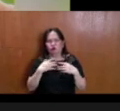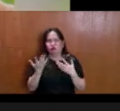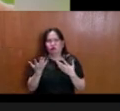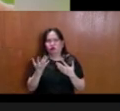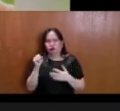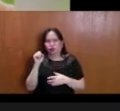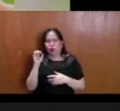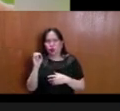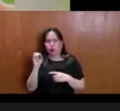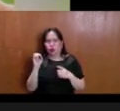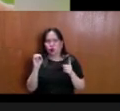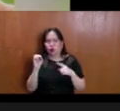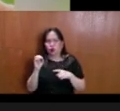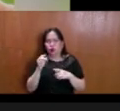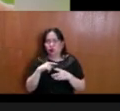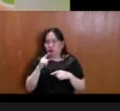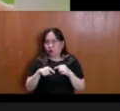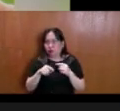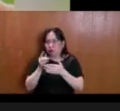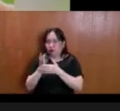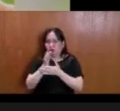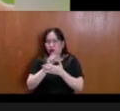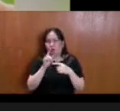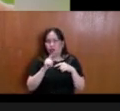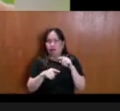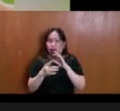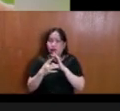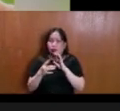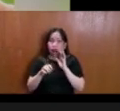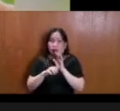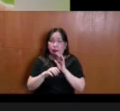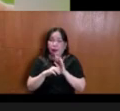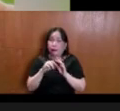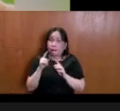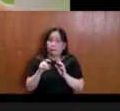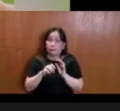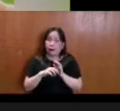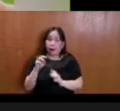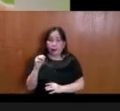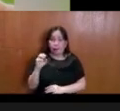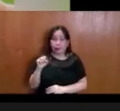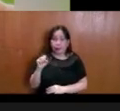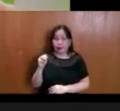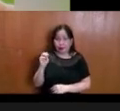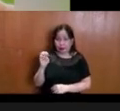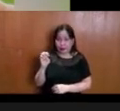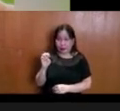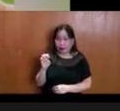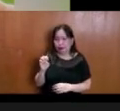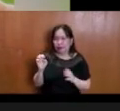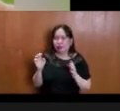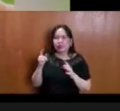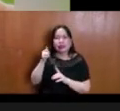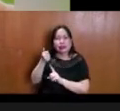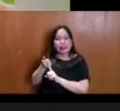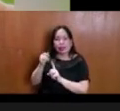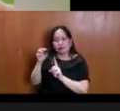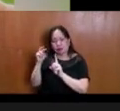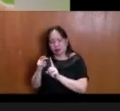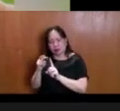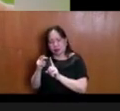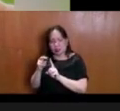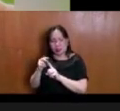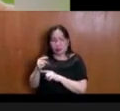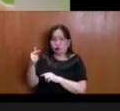the resources to go green or go digital. Take the case, for instance, of MSMEs. Their understanding